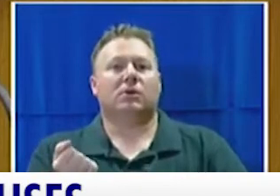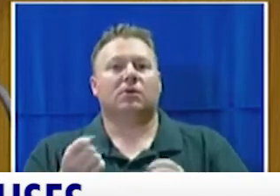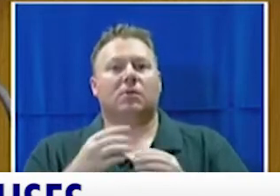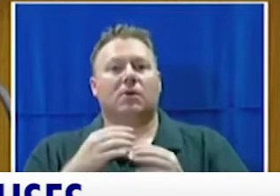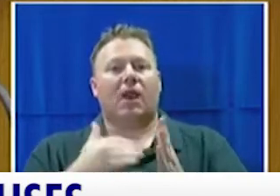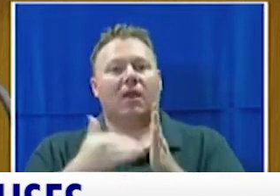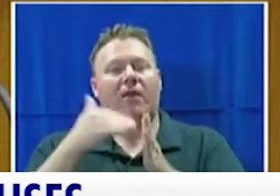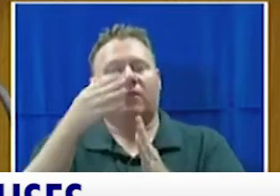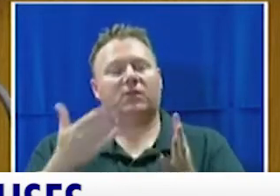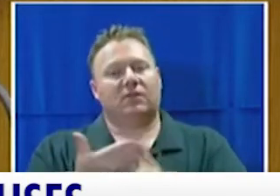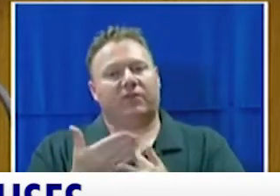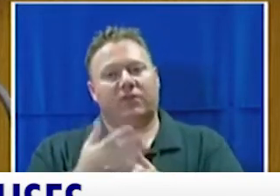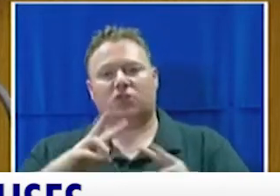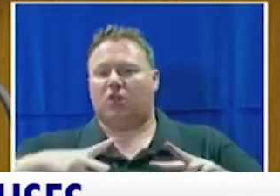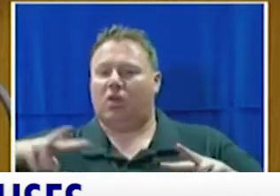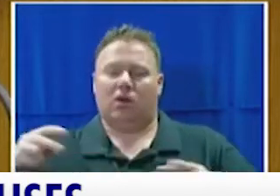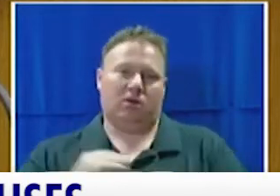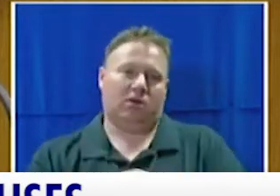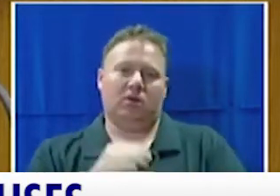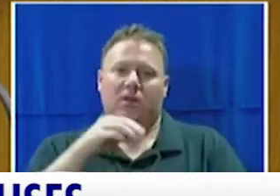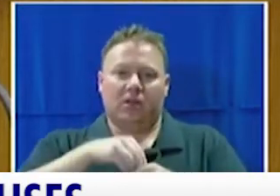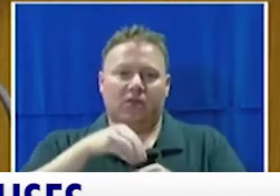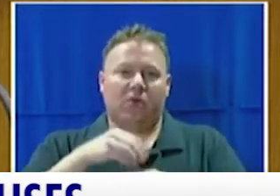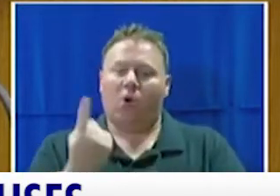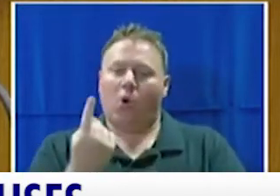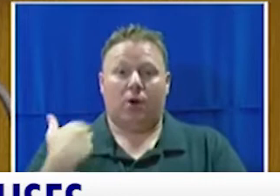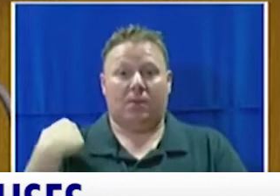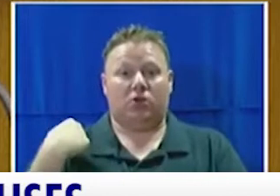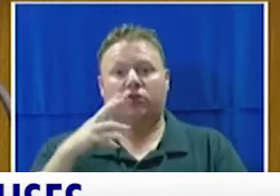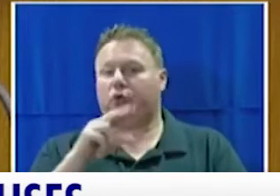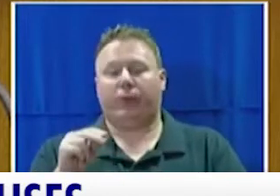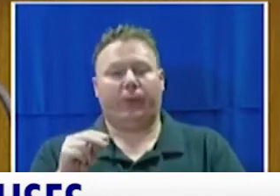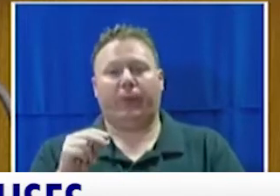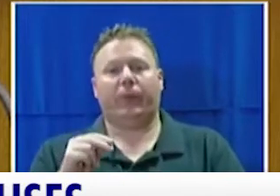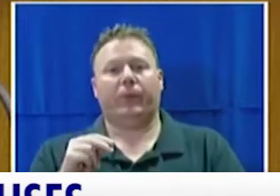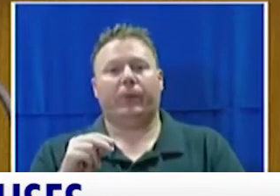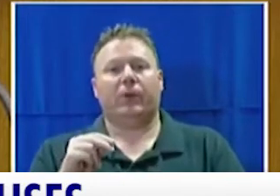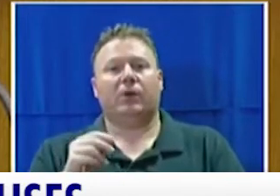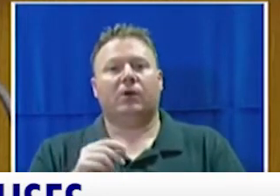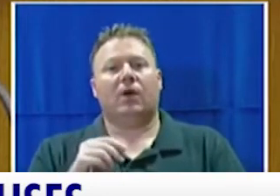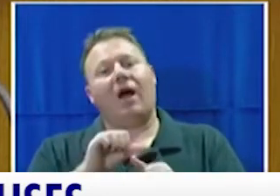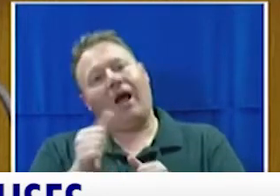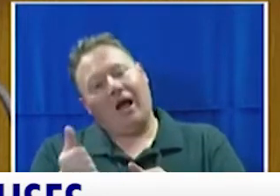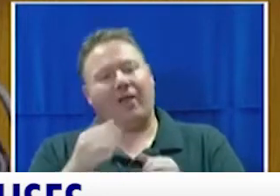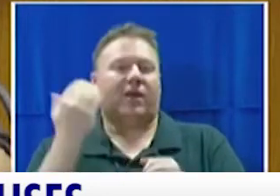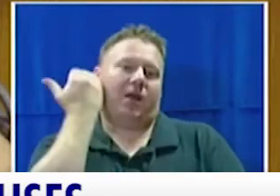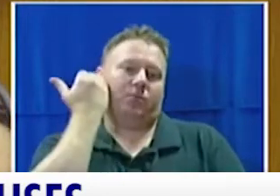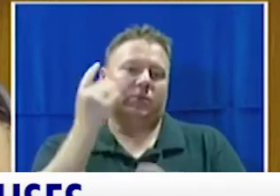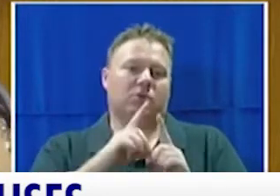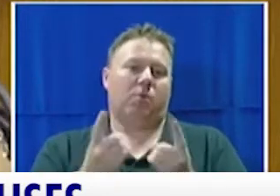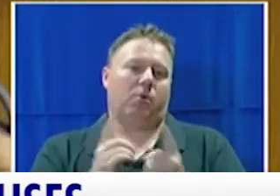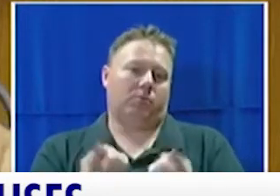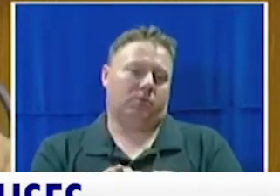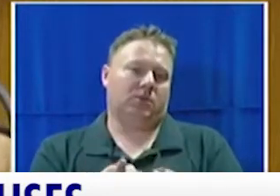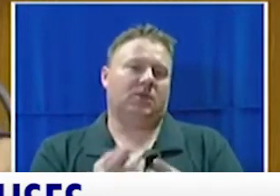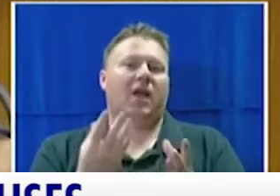of intervention, involving not only the ministry and department, but other government departments, as well as